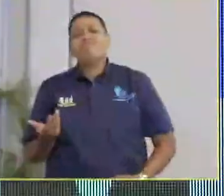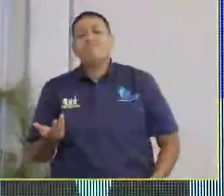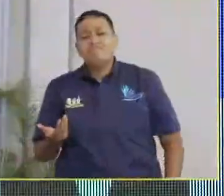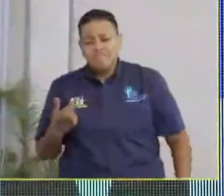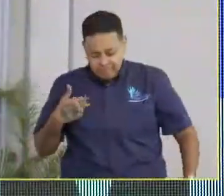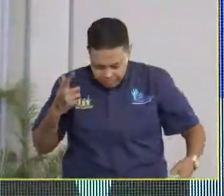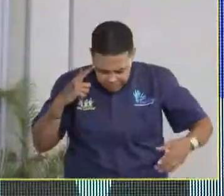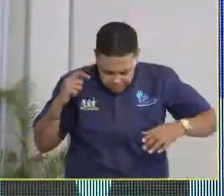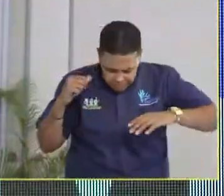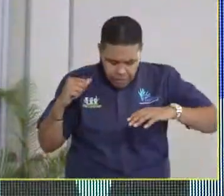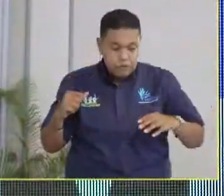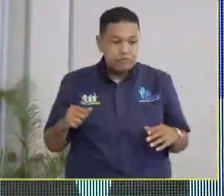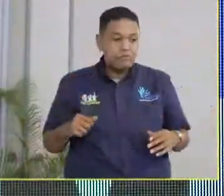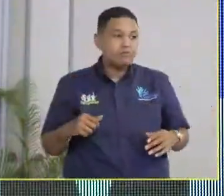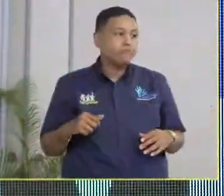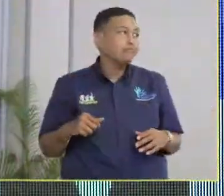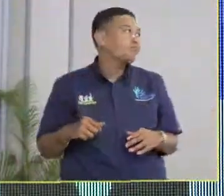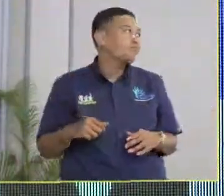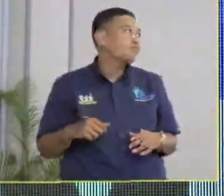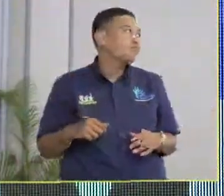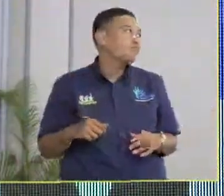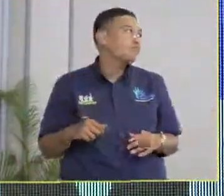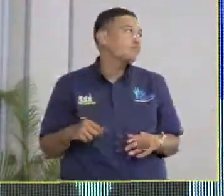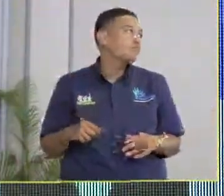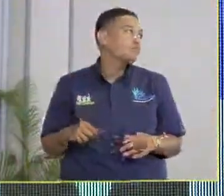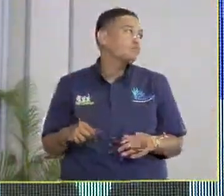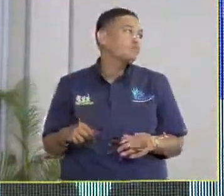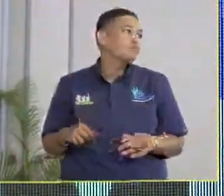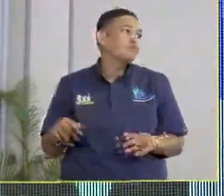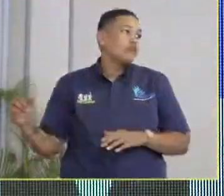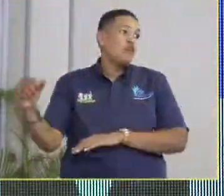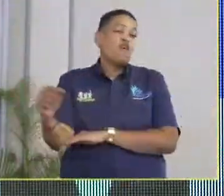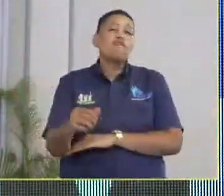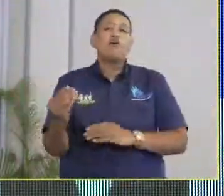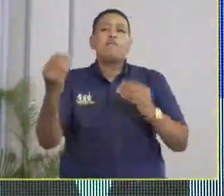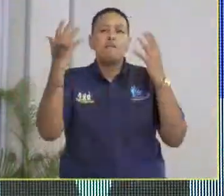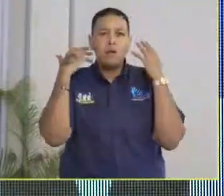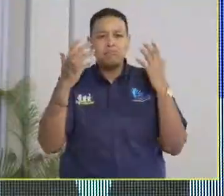I'm overcome, I must tell you. But